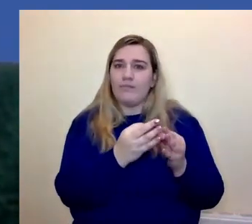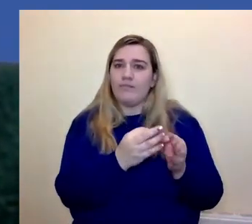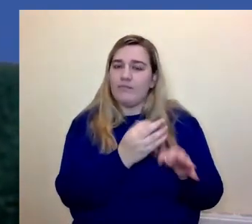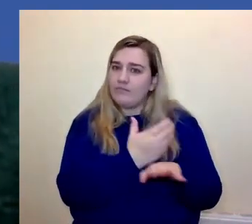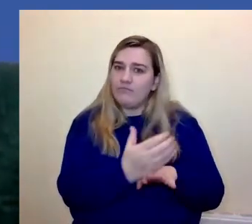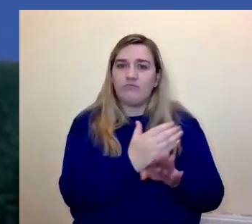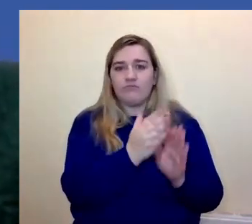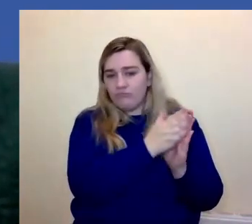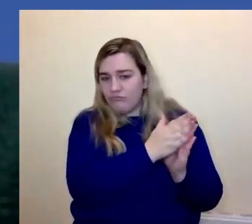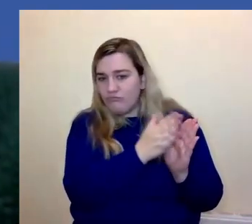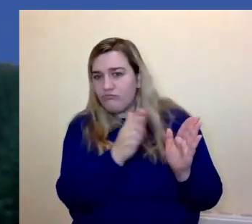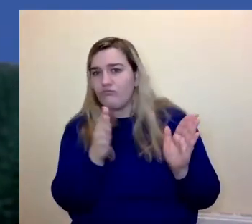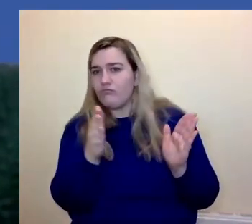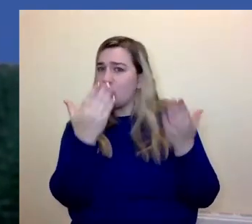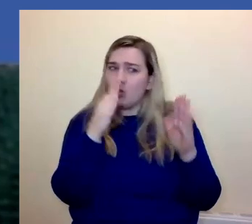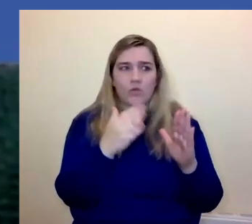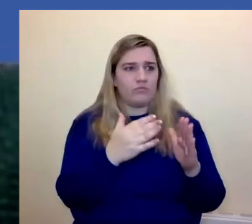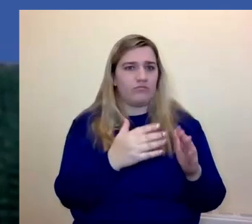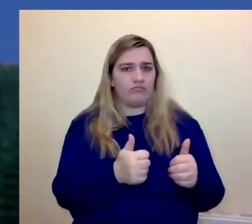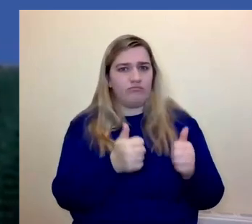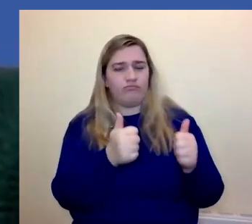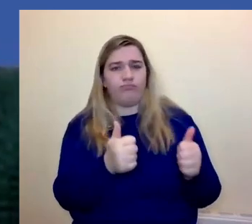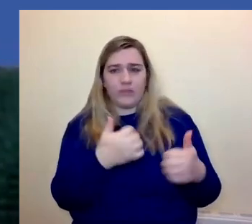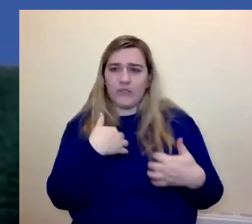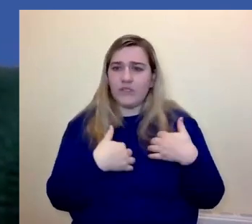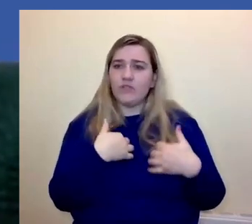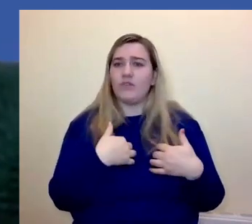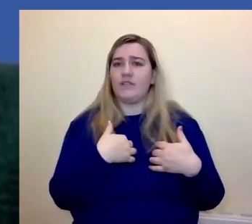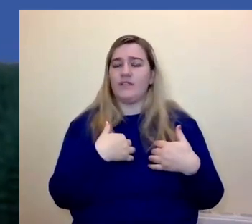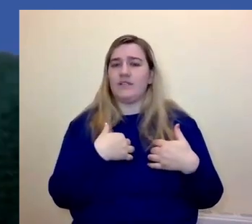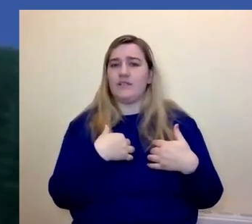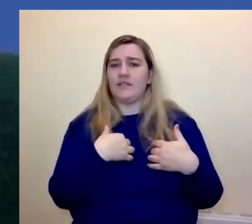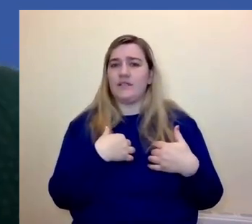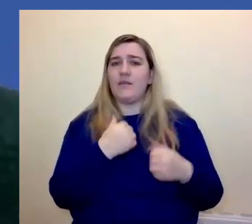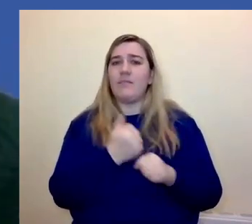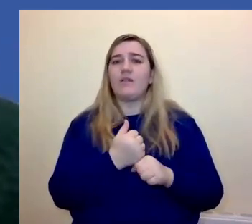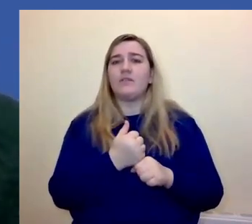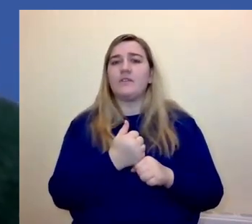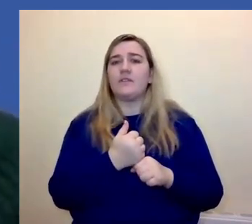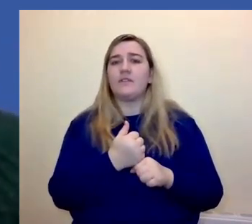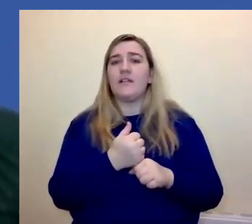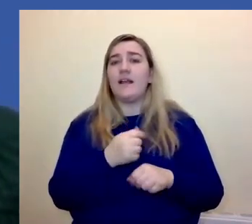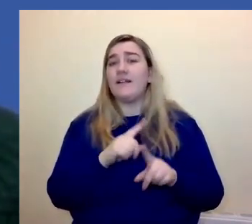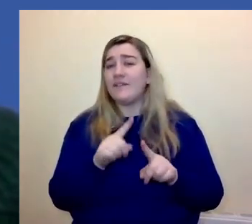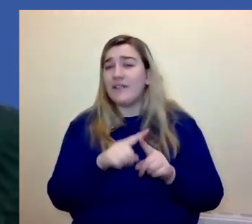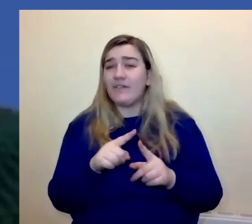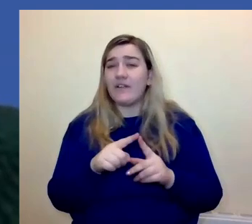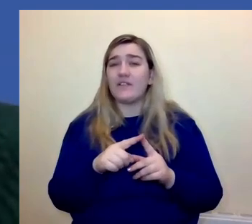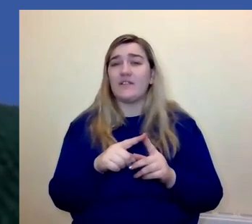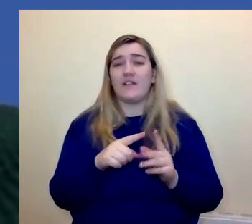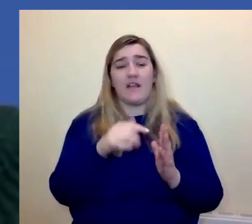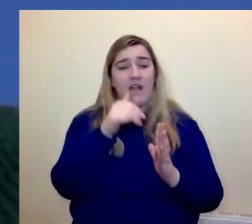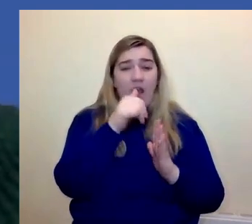time shown great interest in the various articles of the